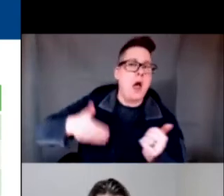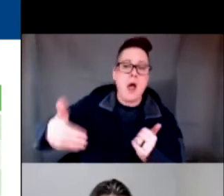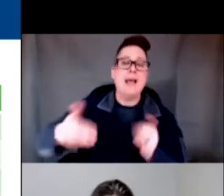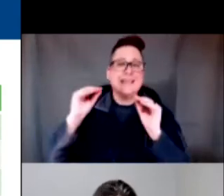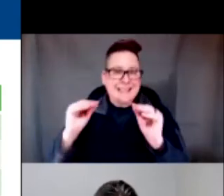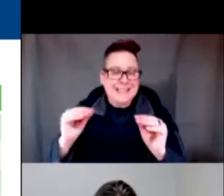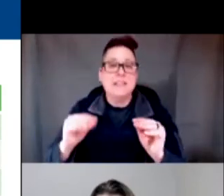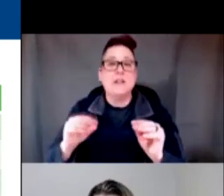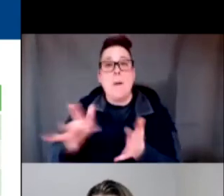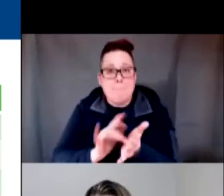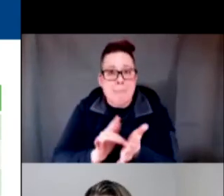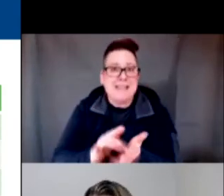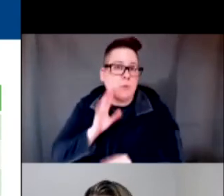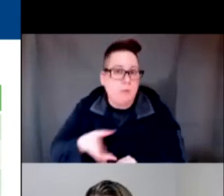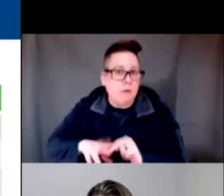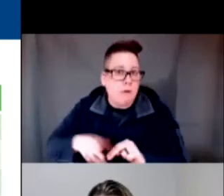plan,